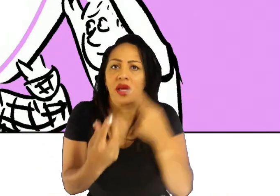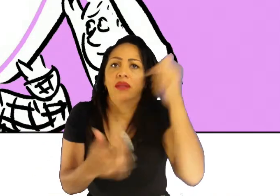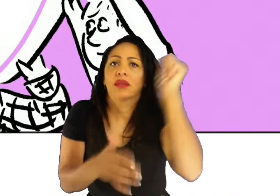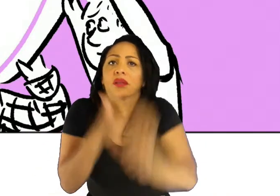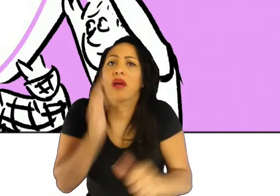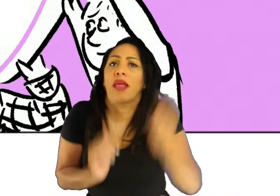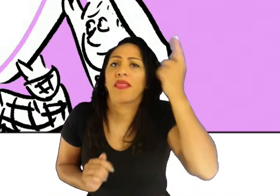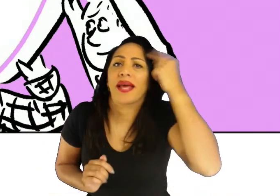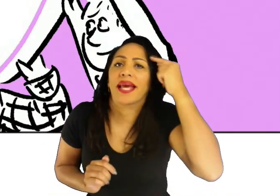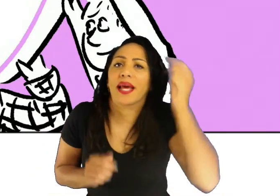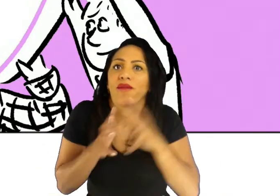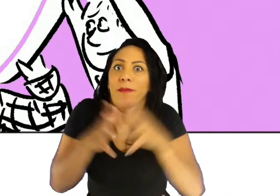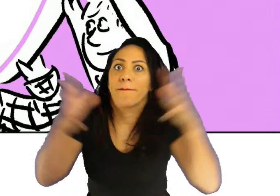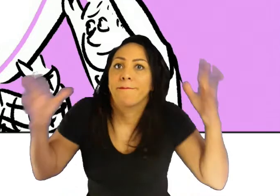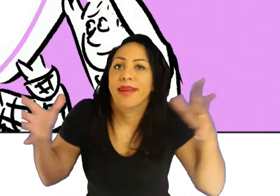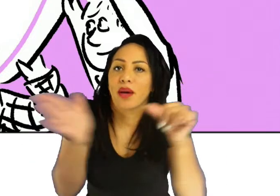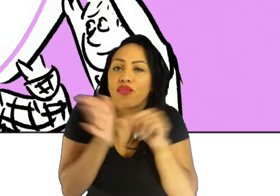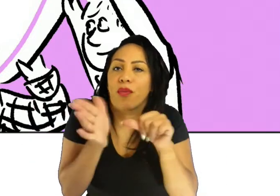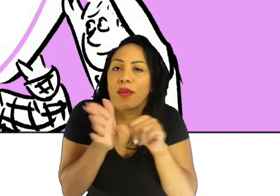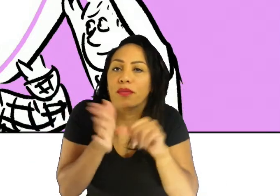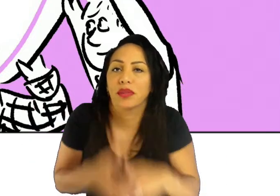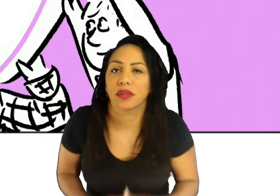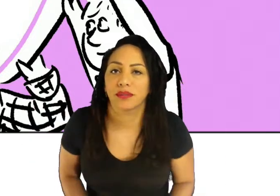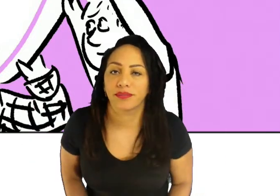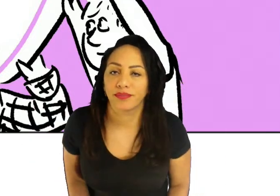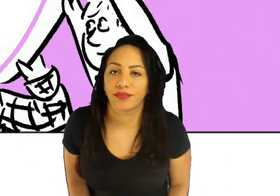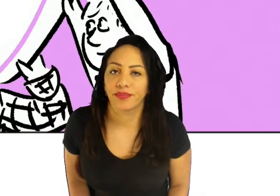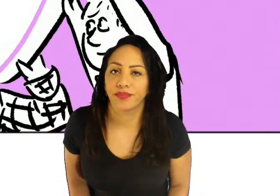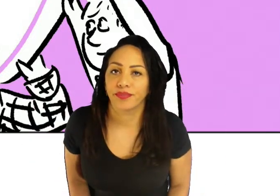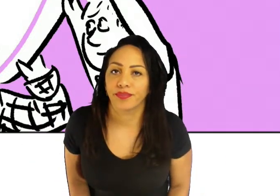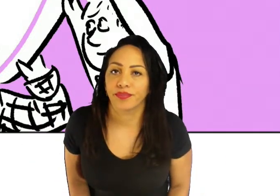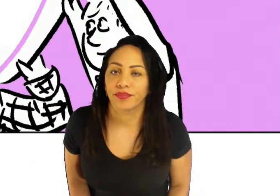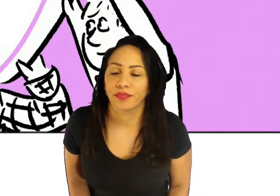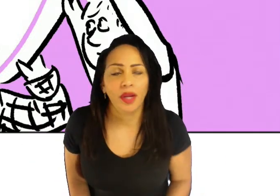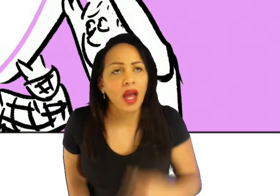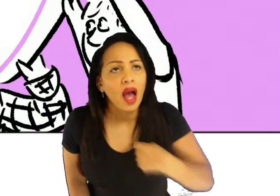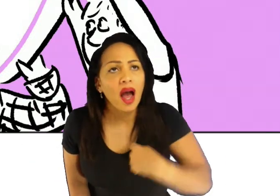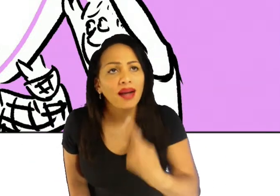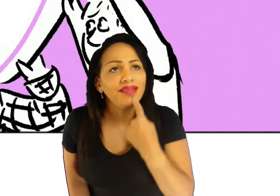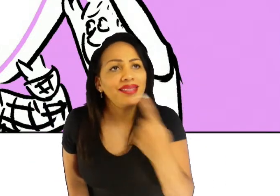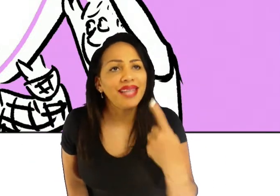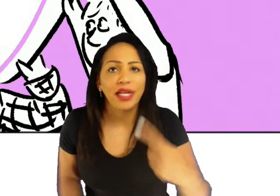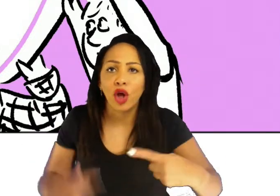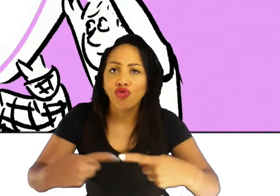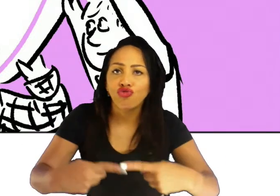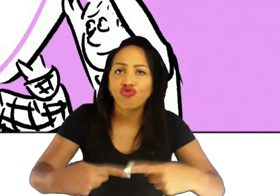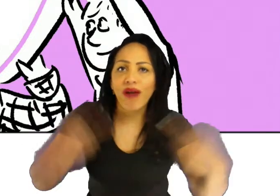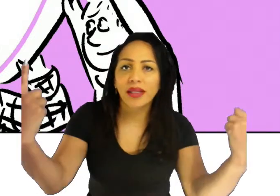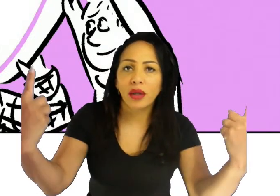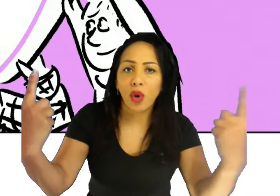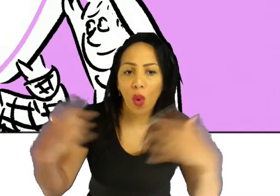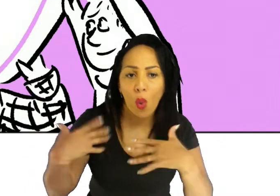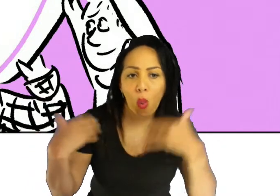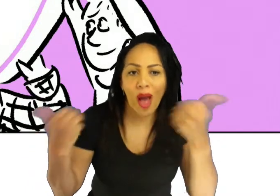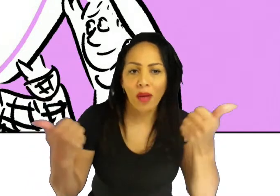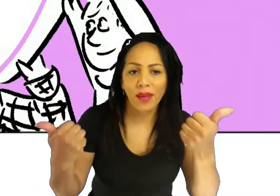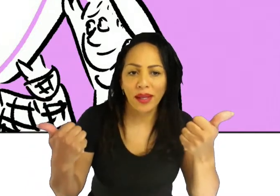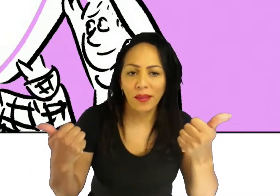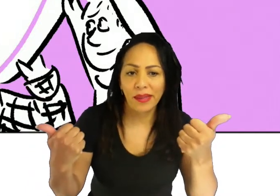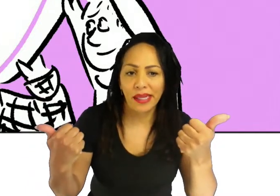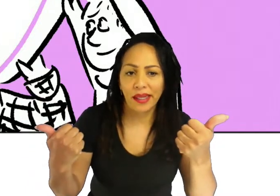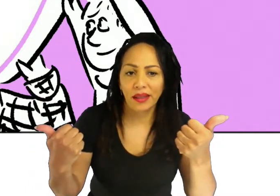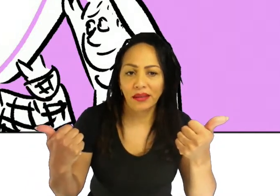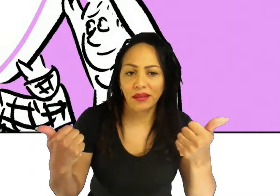When I say radical well-being, it's not some self-aggrandizing statement that, yeah, when you work with me, you're going to